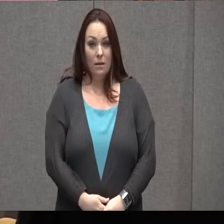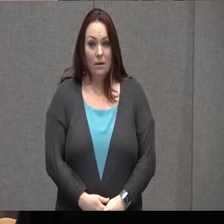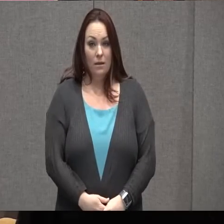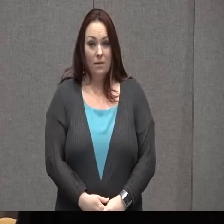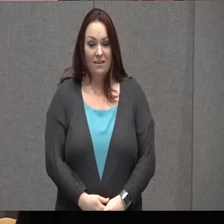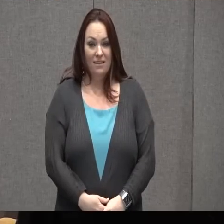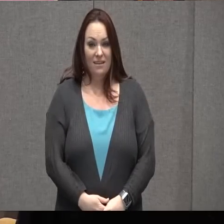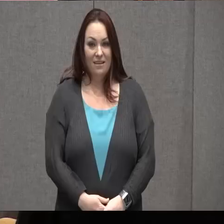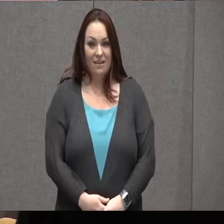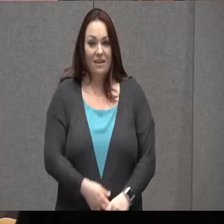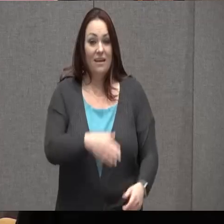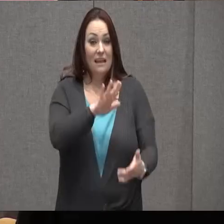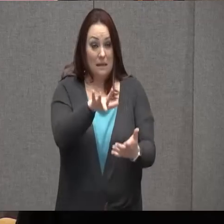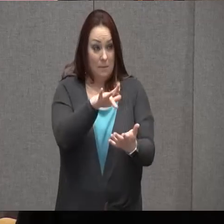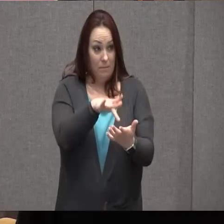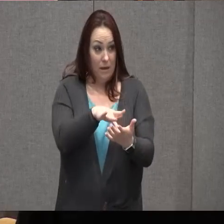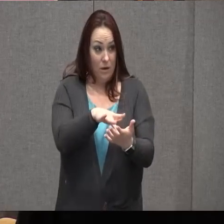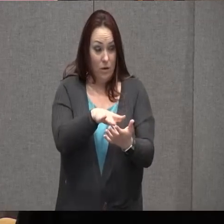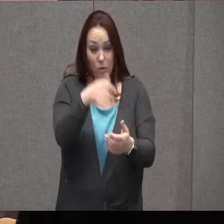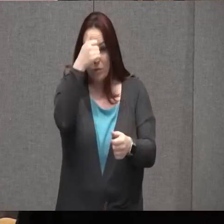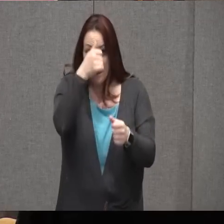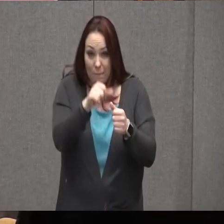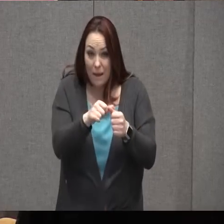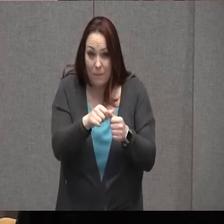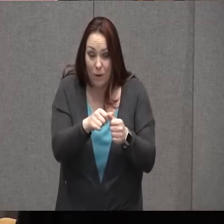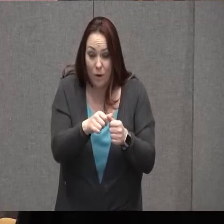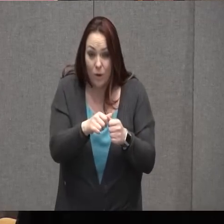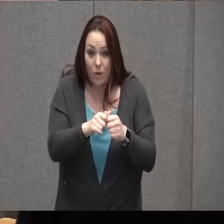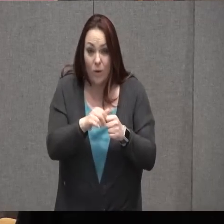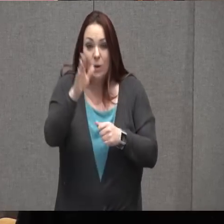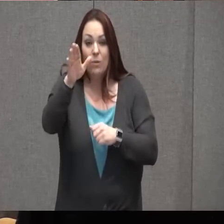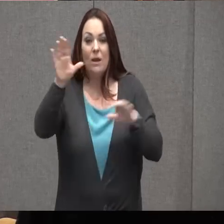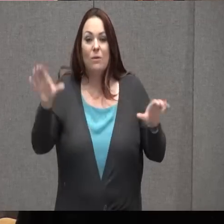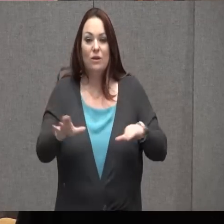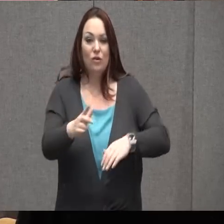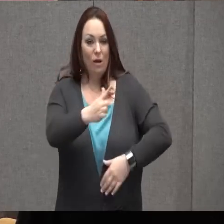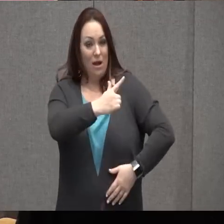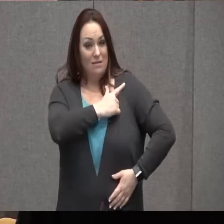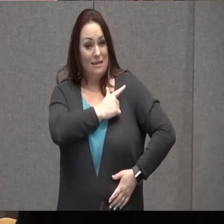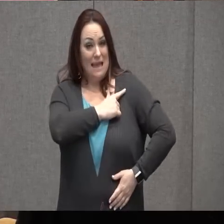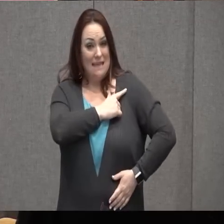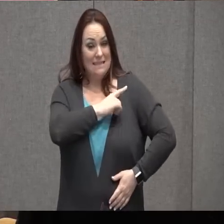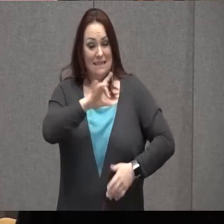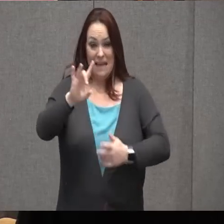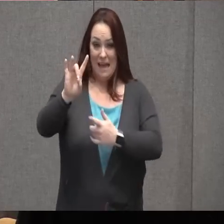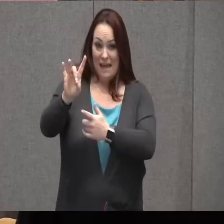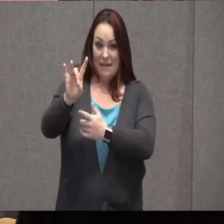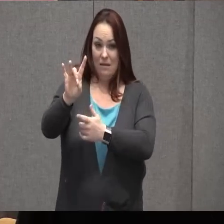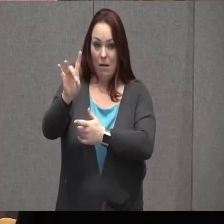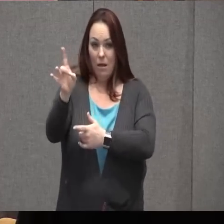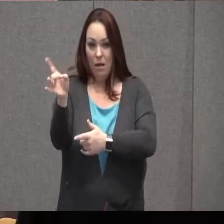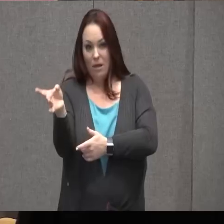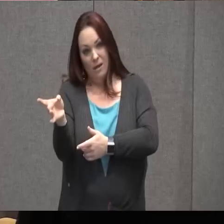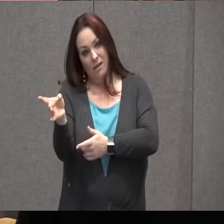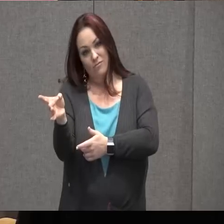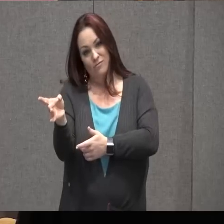Okay, now we're gonna stop in the middle. And remember, we're gonna do our lazy eight and do some